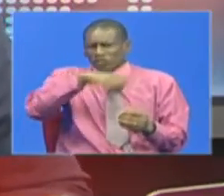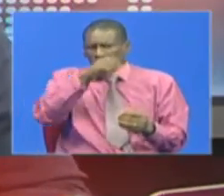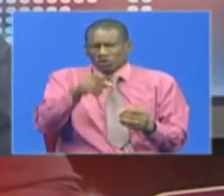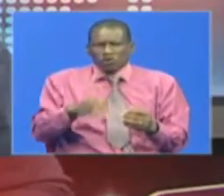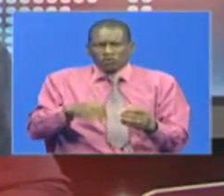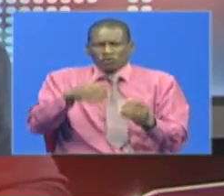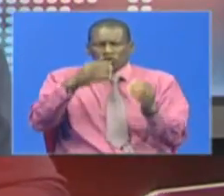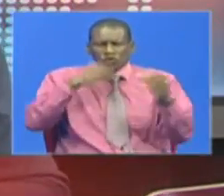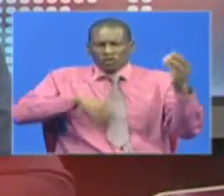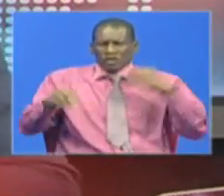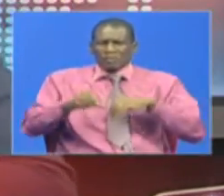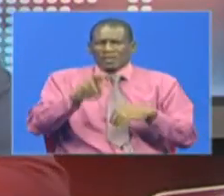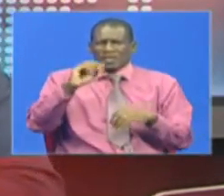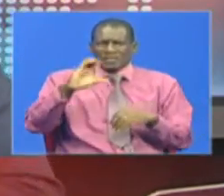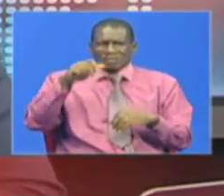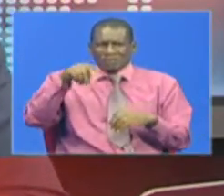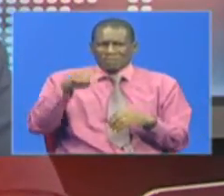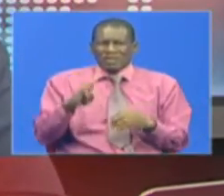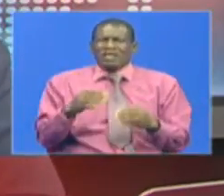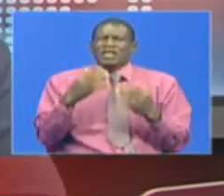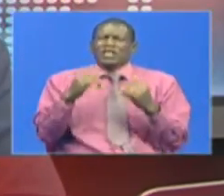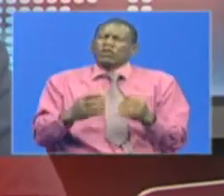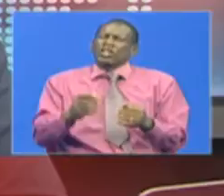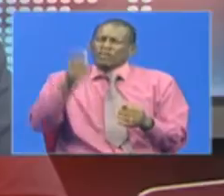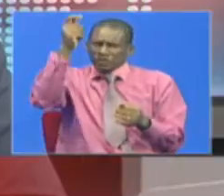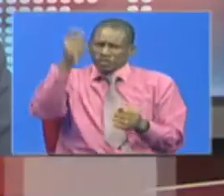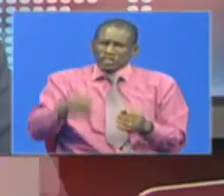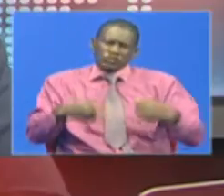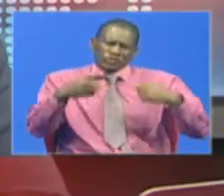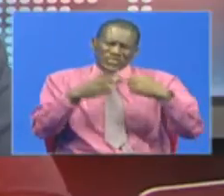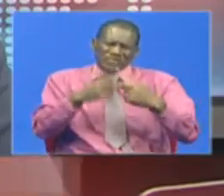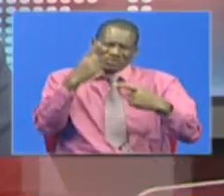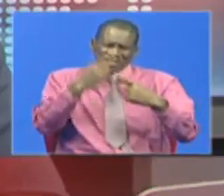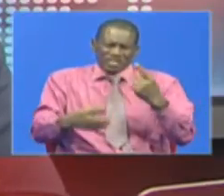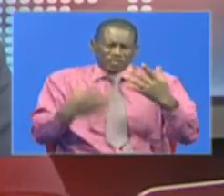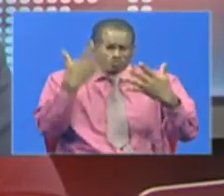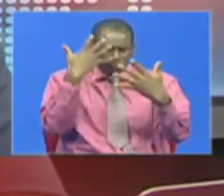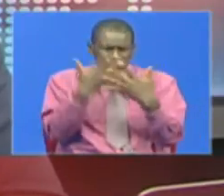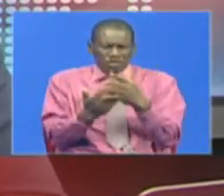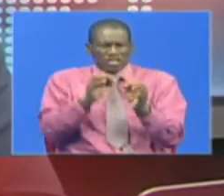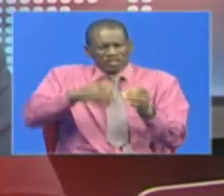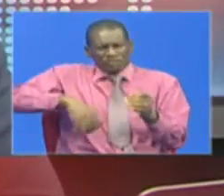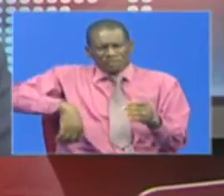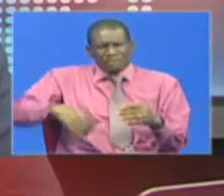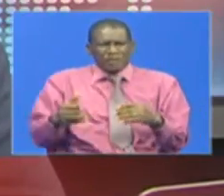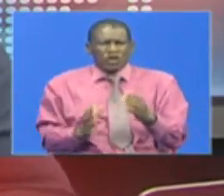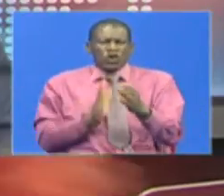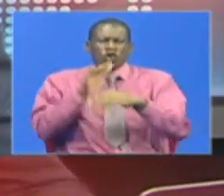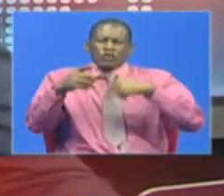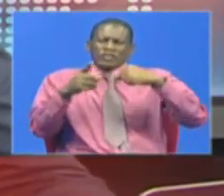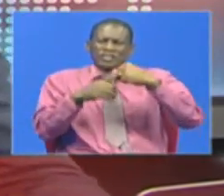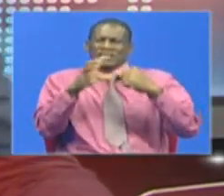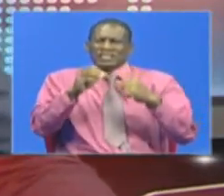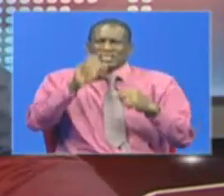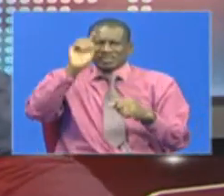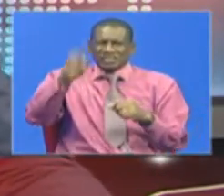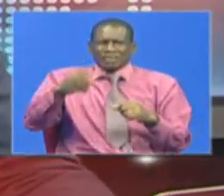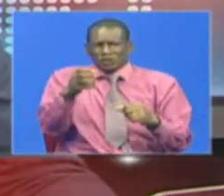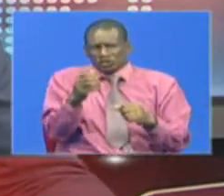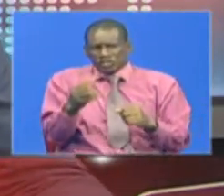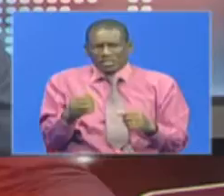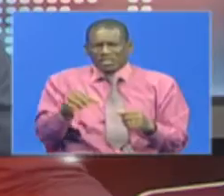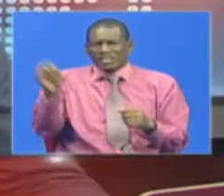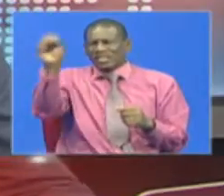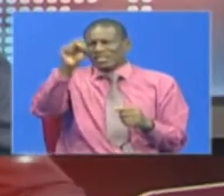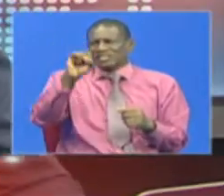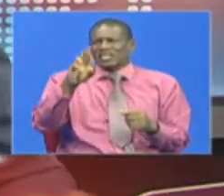he has been sentenced to 7 years in prison if he does not pay the fine of over 600 million shillings. That is Sirisia MP